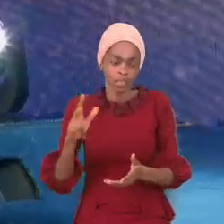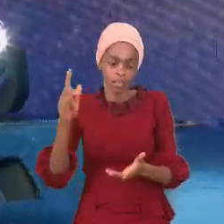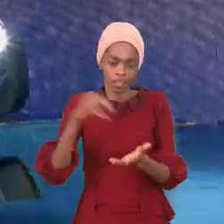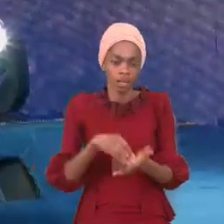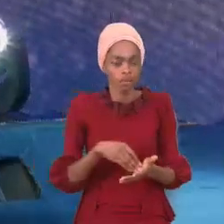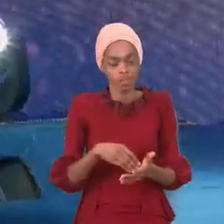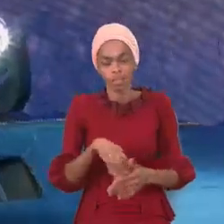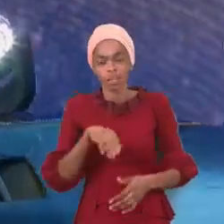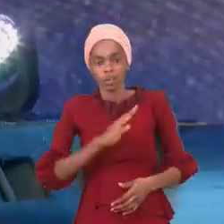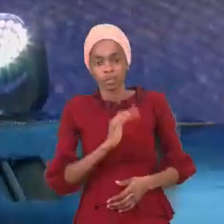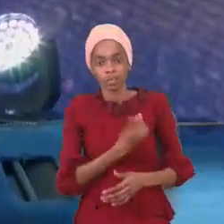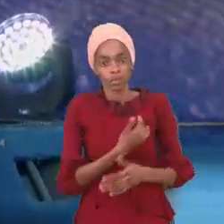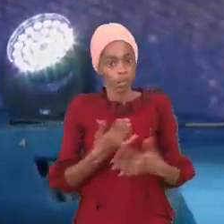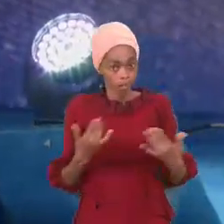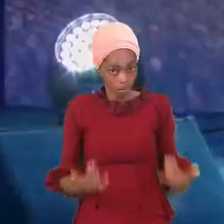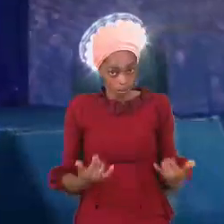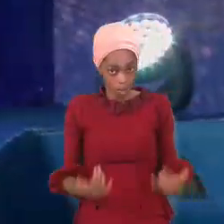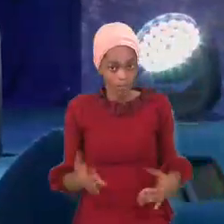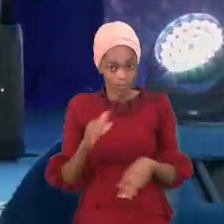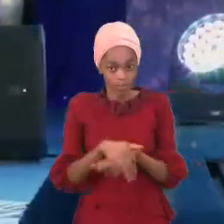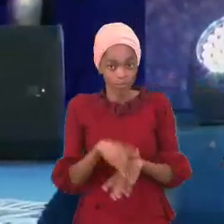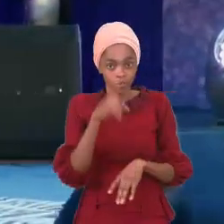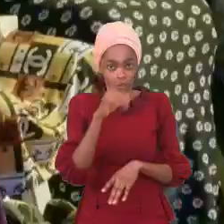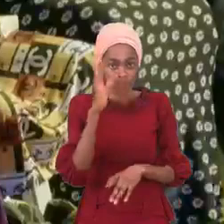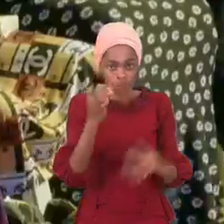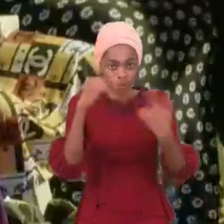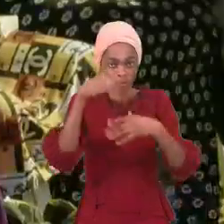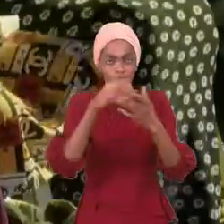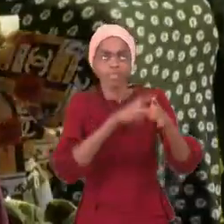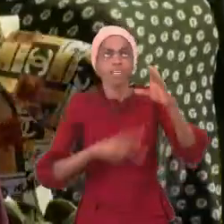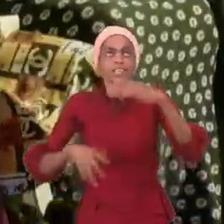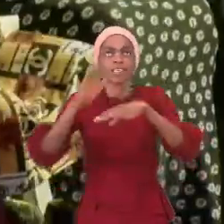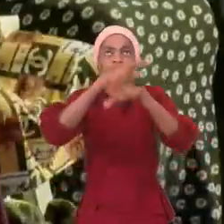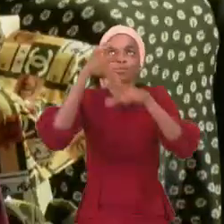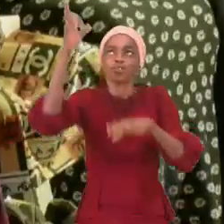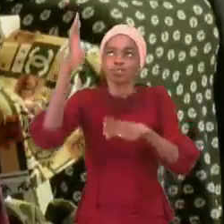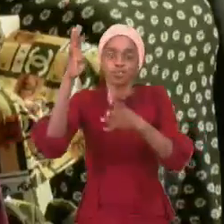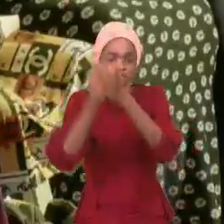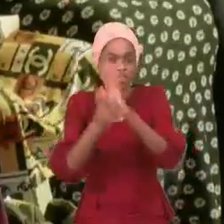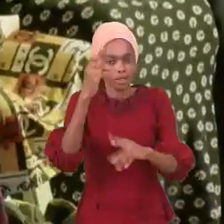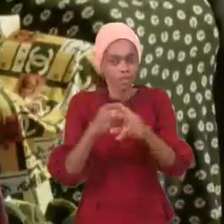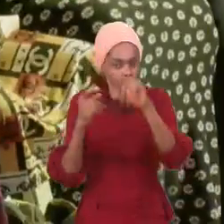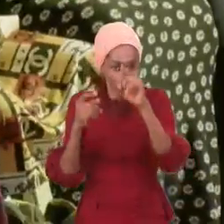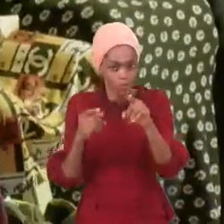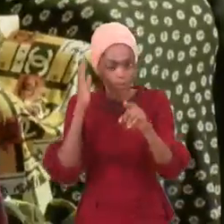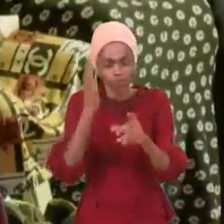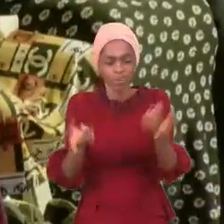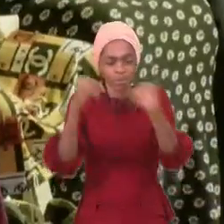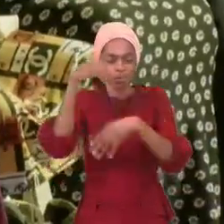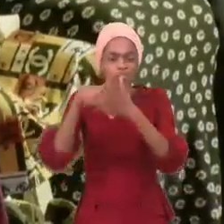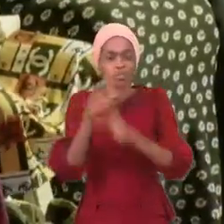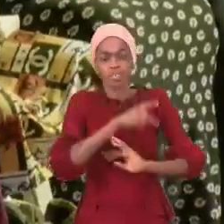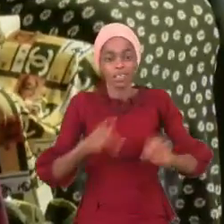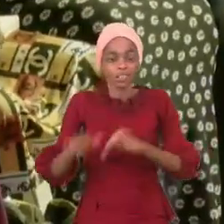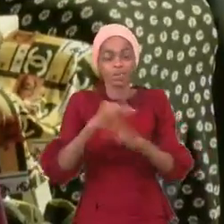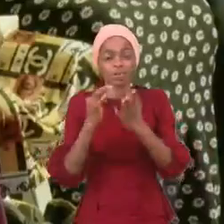souls. Even tonight, you will come into the kingdom. You will come into the kingdom.